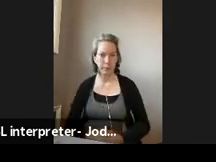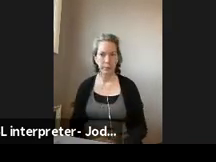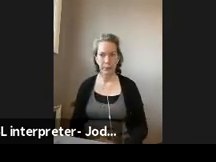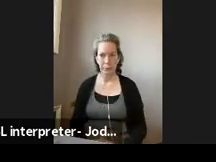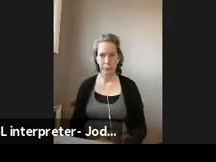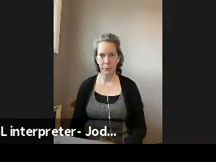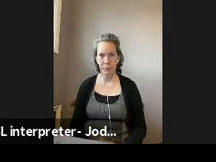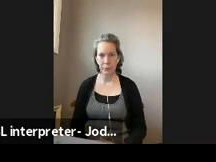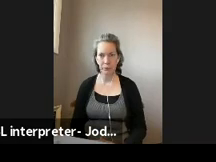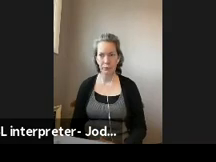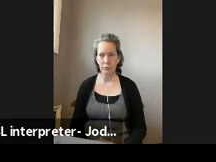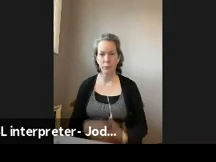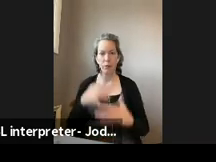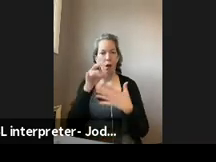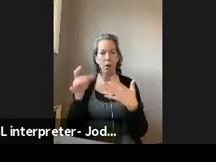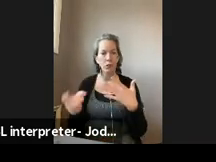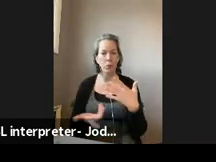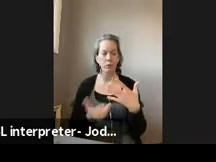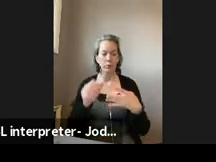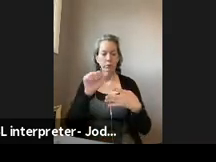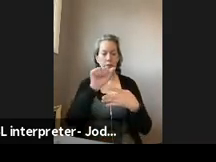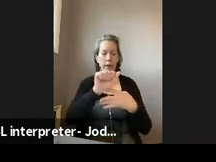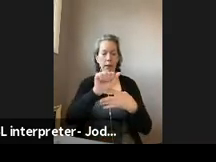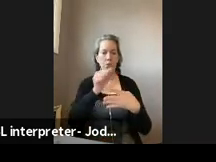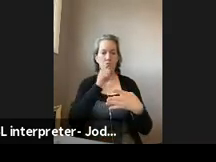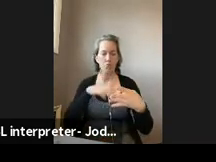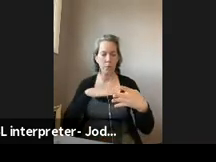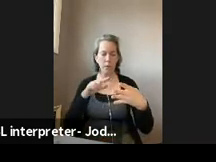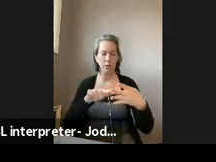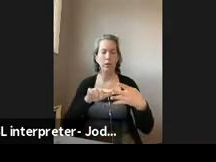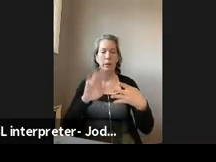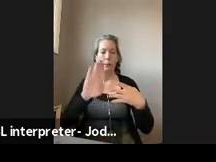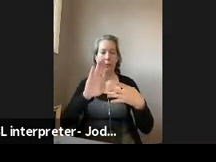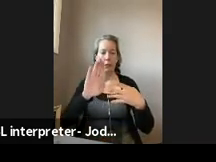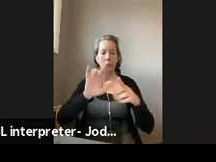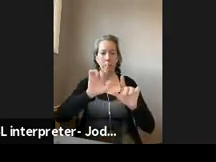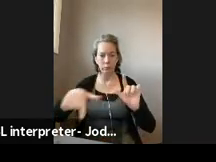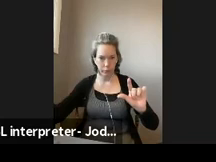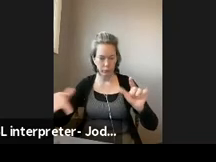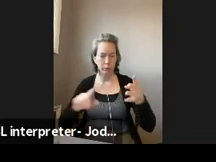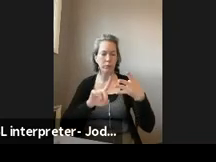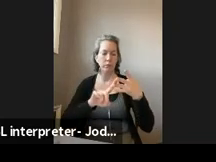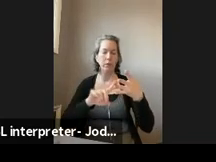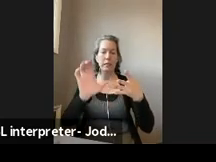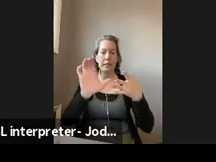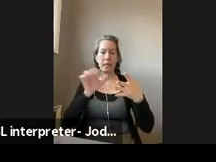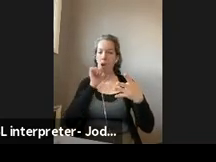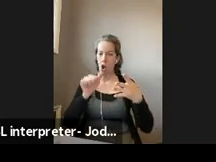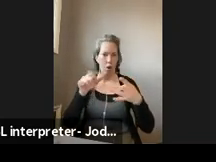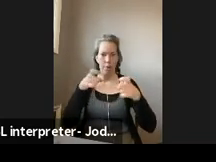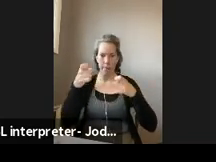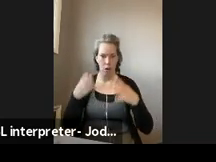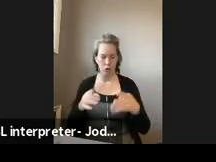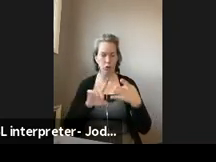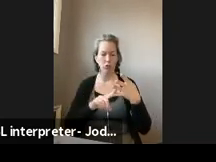And the options are, is it A, women, B, LGBTQ plus folks, C, non-managers, or is it D, anyone